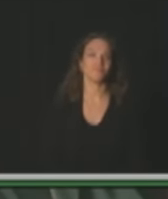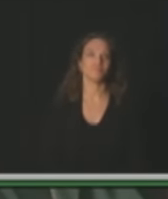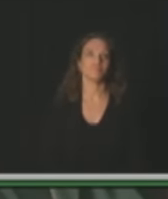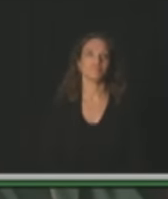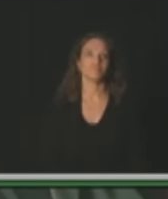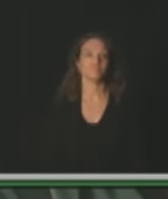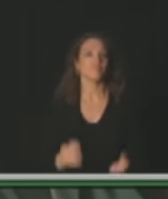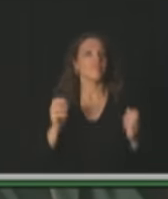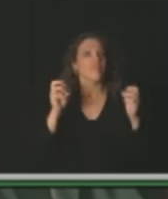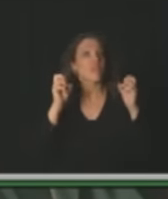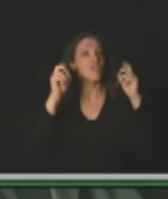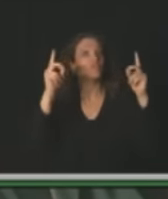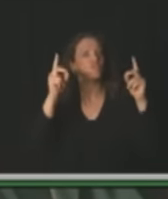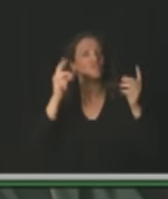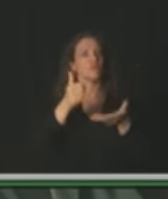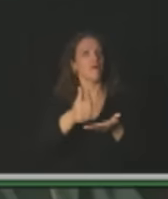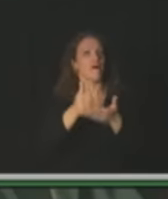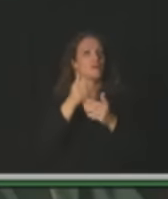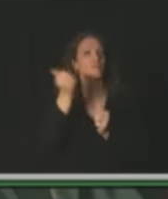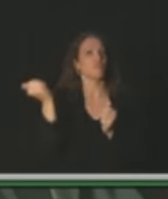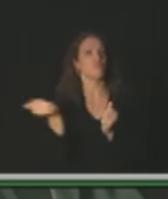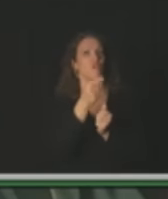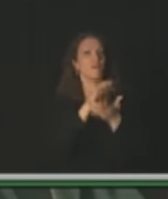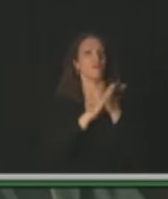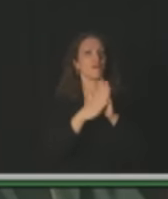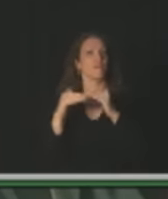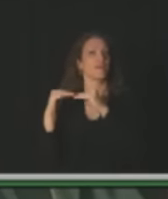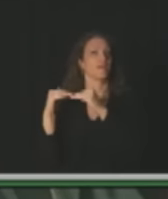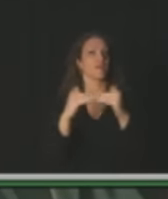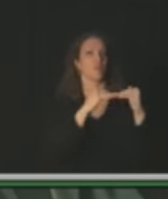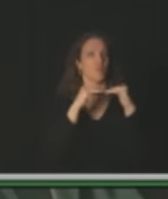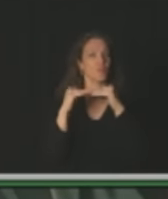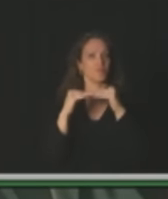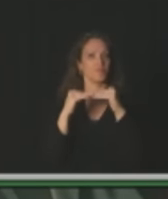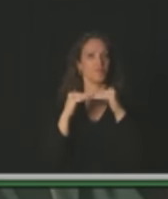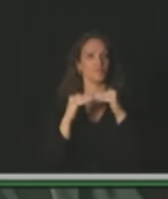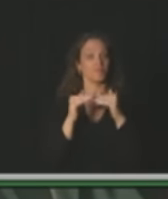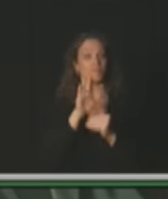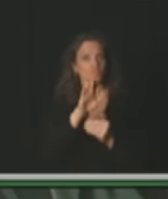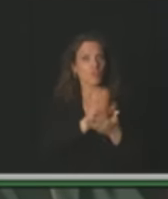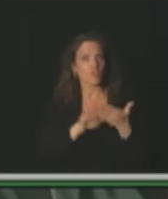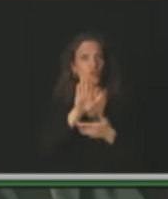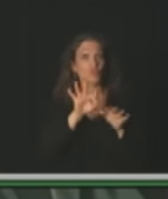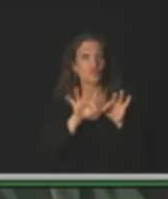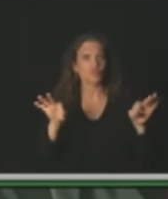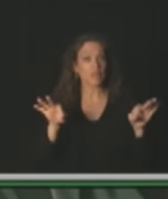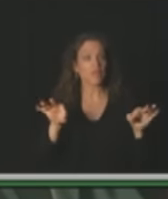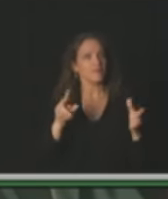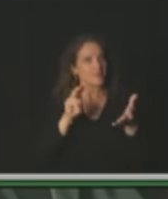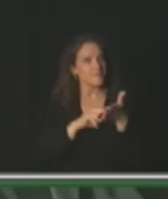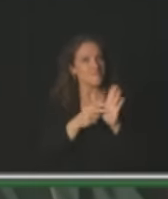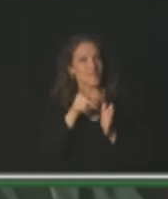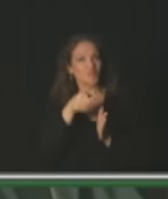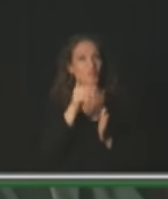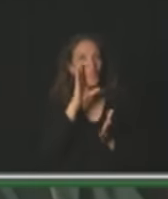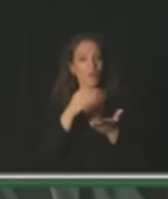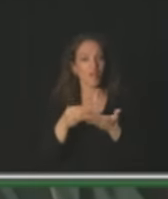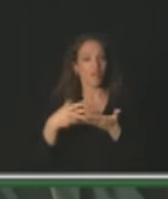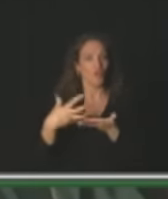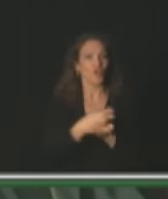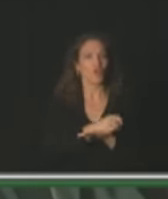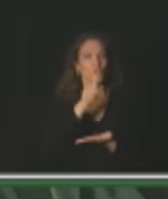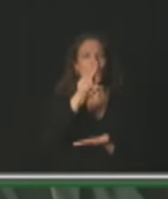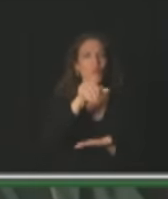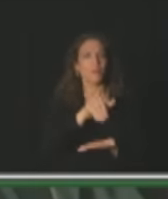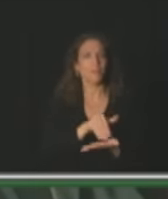Education is the great equalizer. Your college degree means that you will make $1 million more than